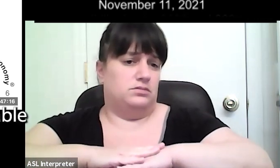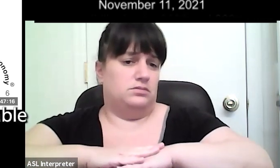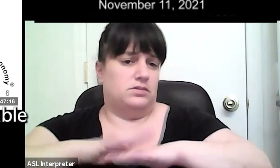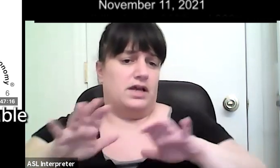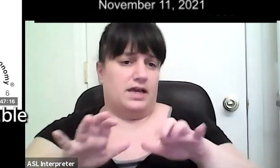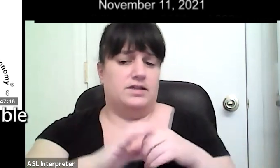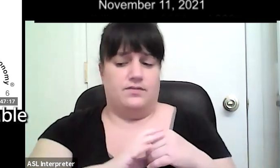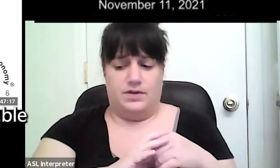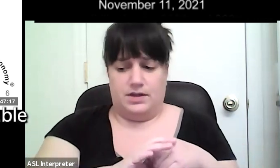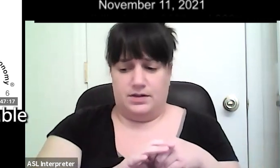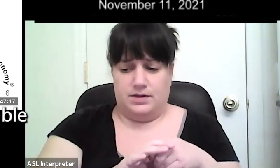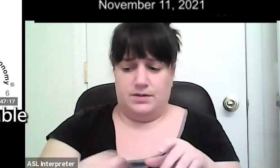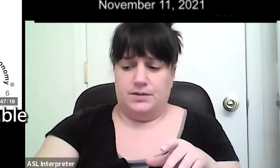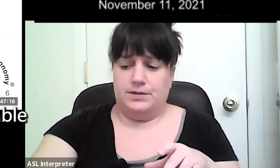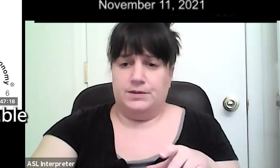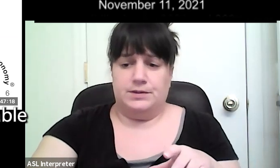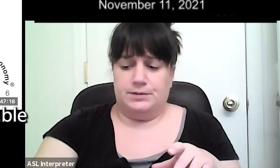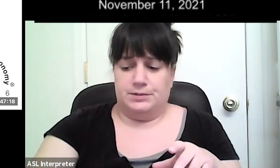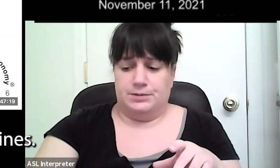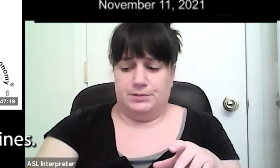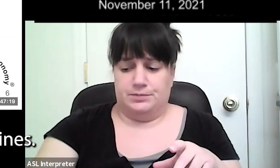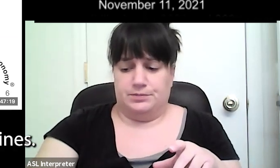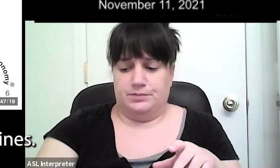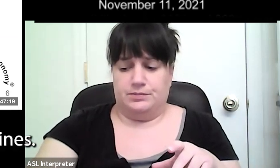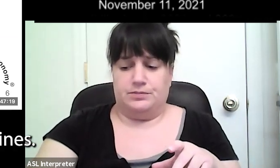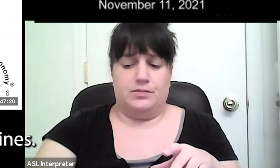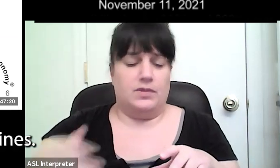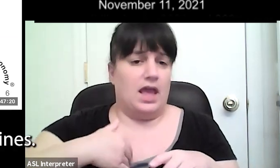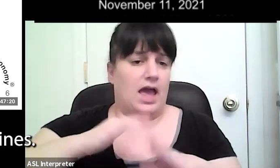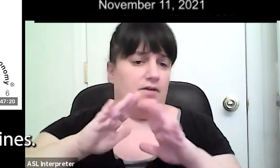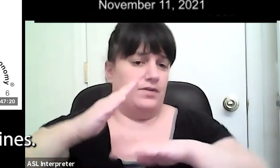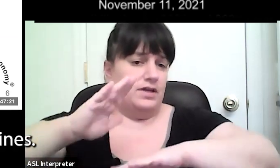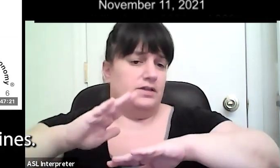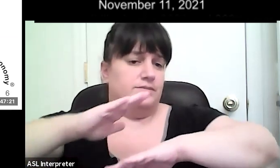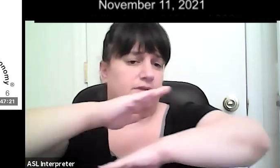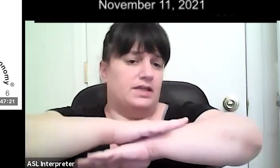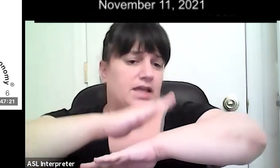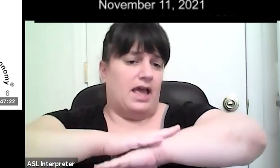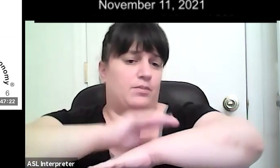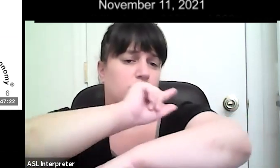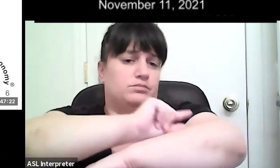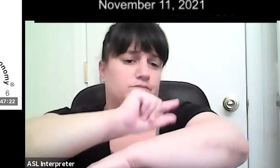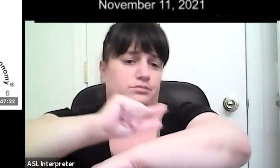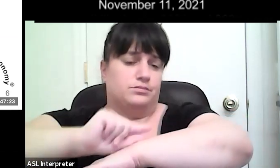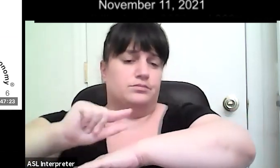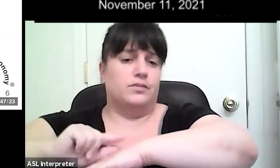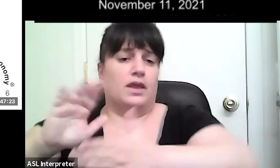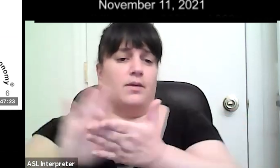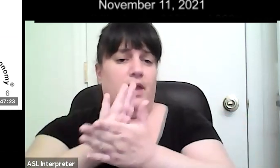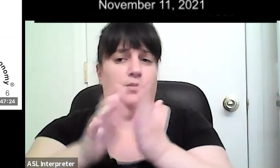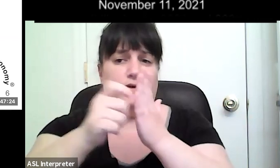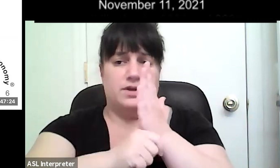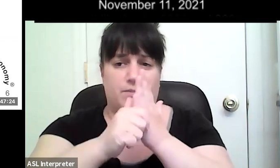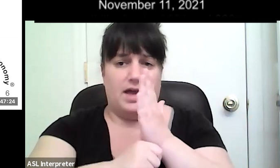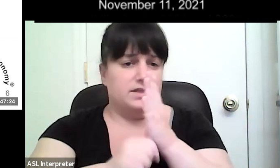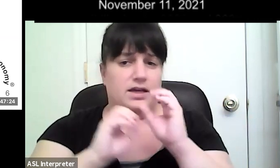Here we have a picture of a table with neatly stacked rows of pamphlets and magazines. The table is unstaffed, it's